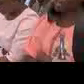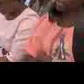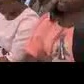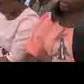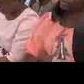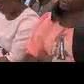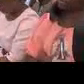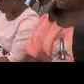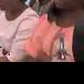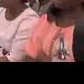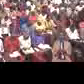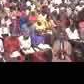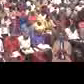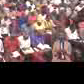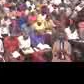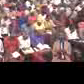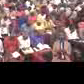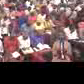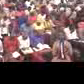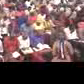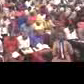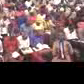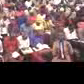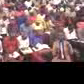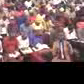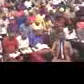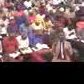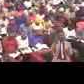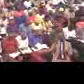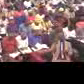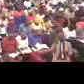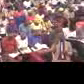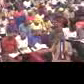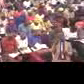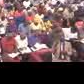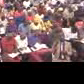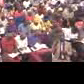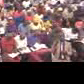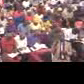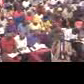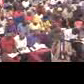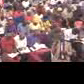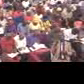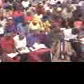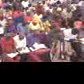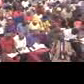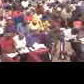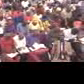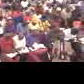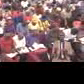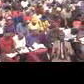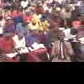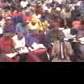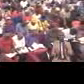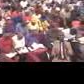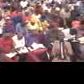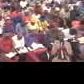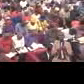of righteousness. We're looking at 2 Timothy chapter 2. 2 Timothy chapter